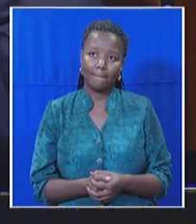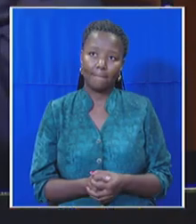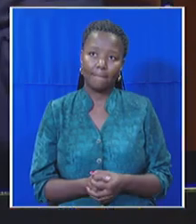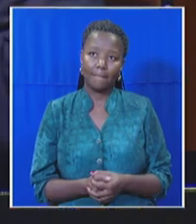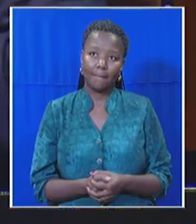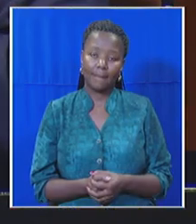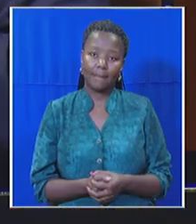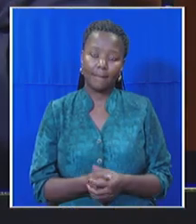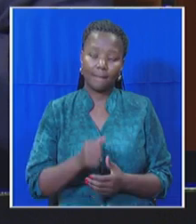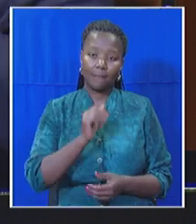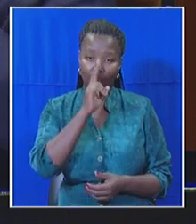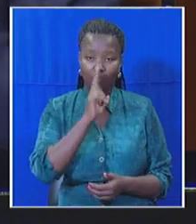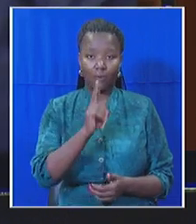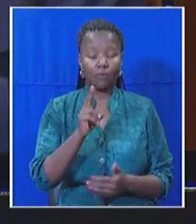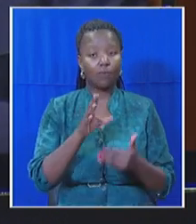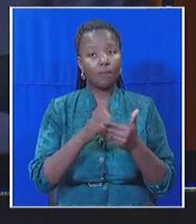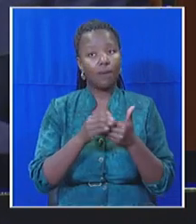I put the question again.